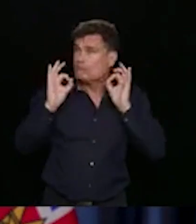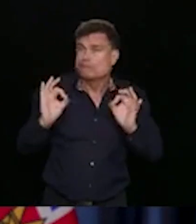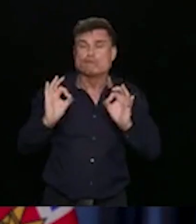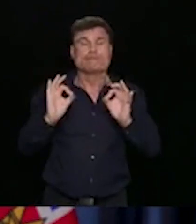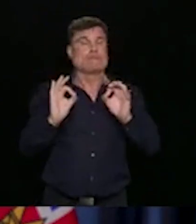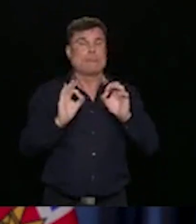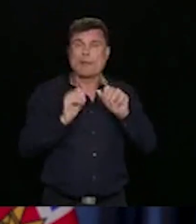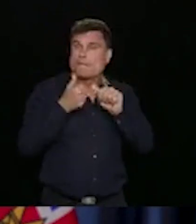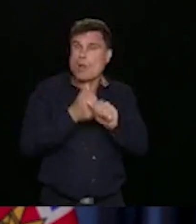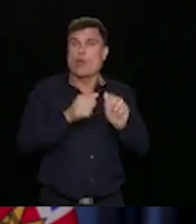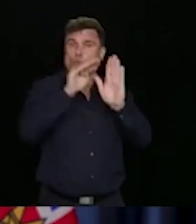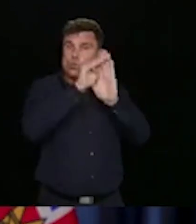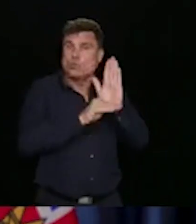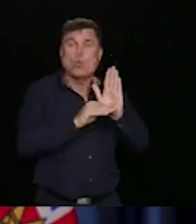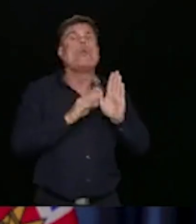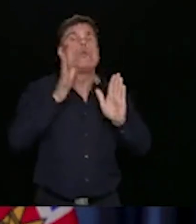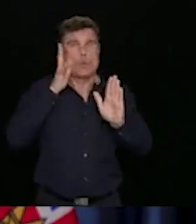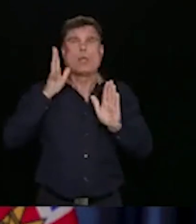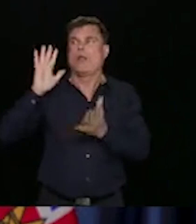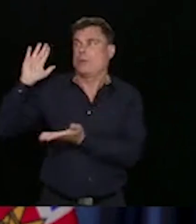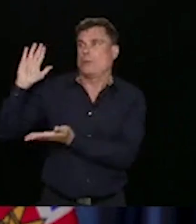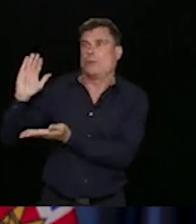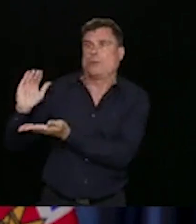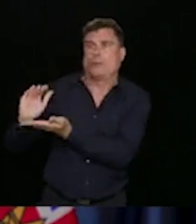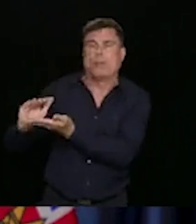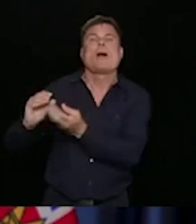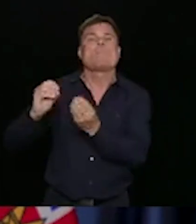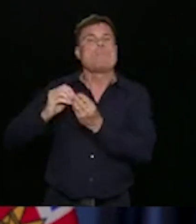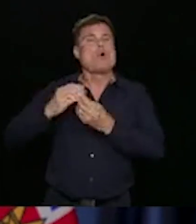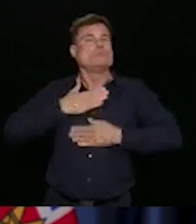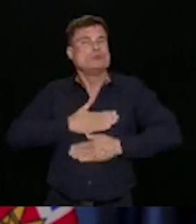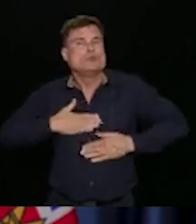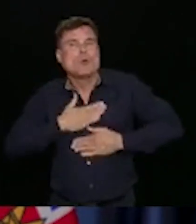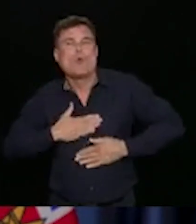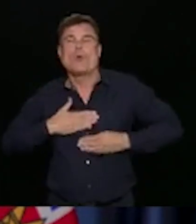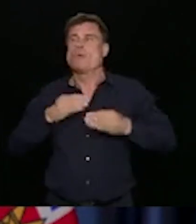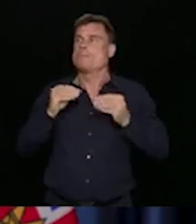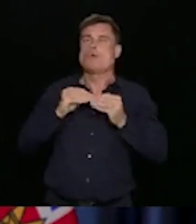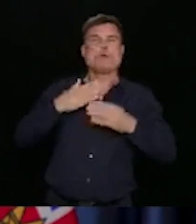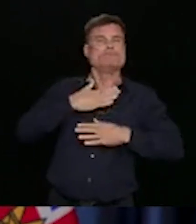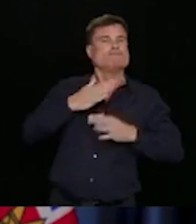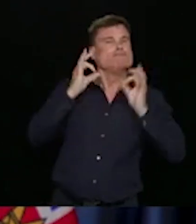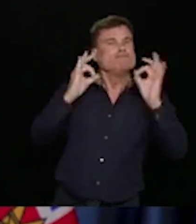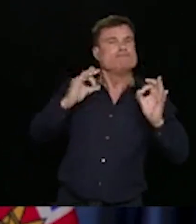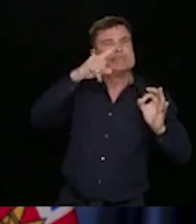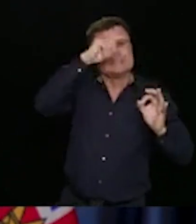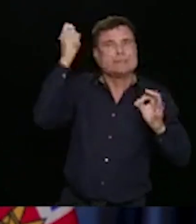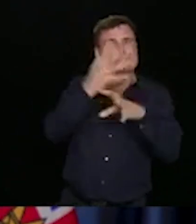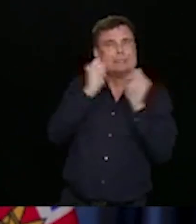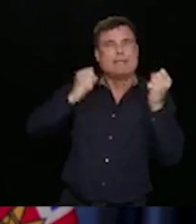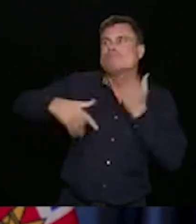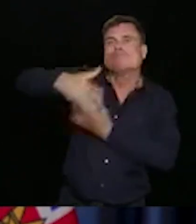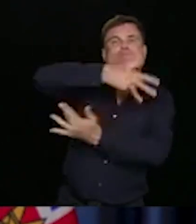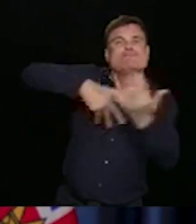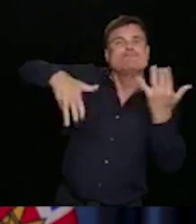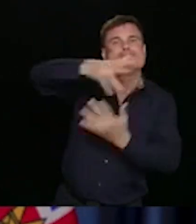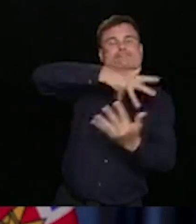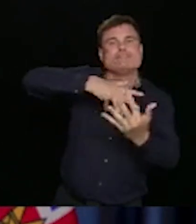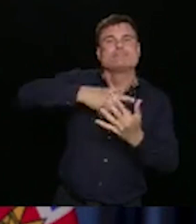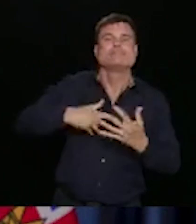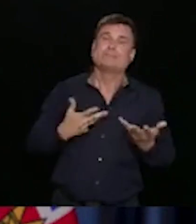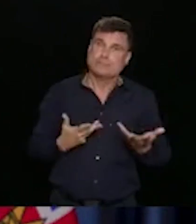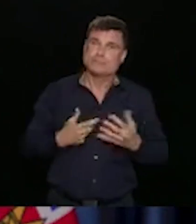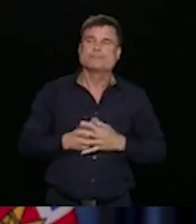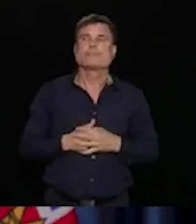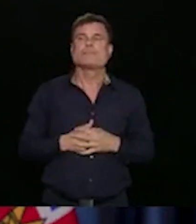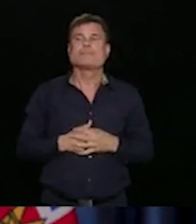going to be a challenge for months and months and months to come. And we've got to act in such a way that we understand that. And as